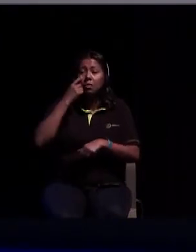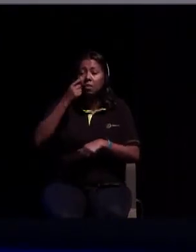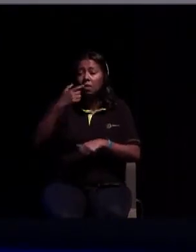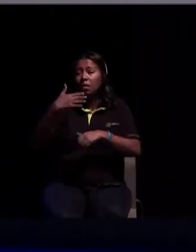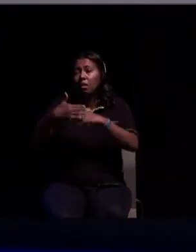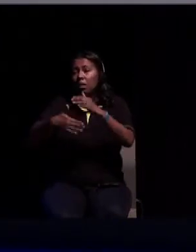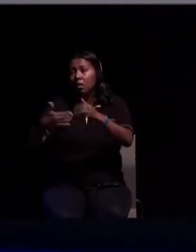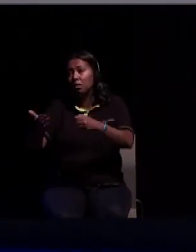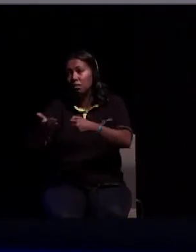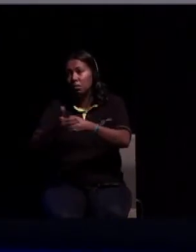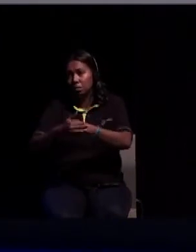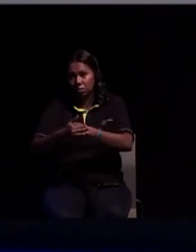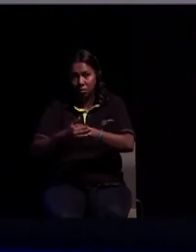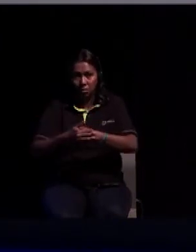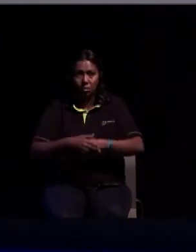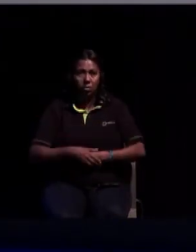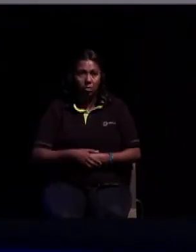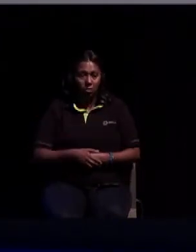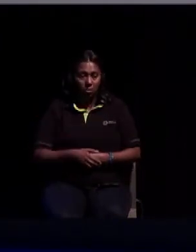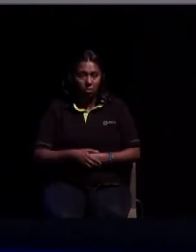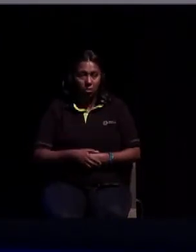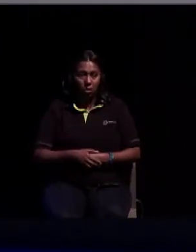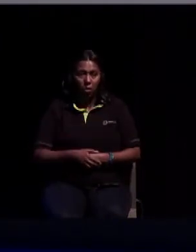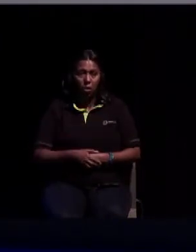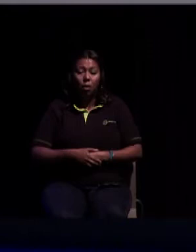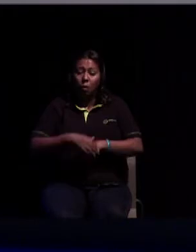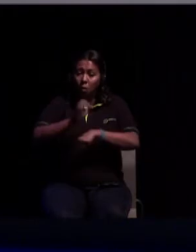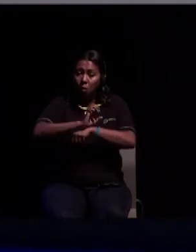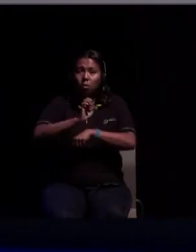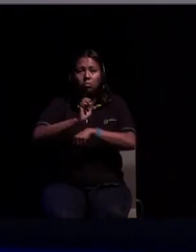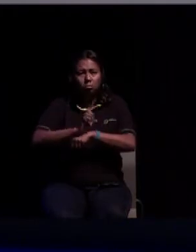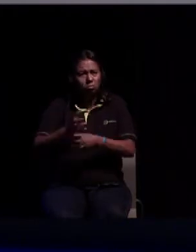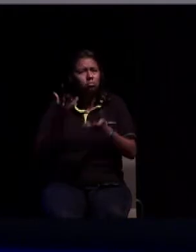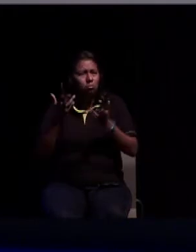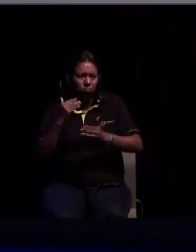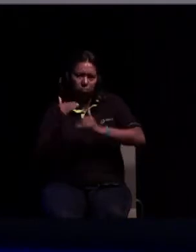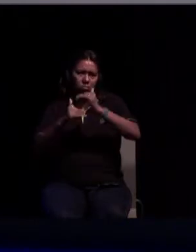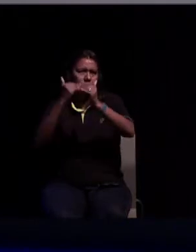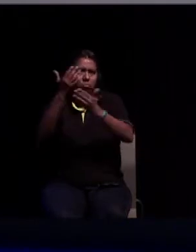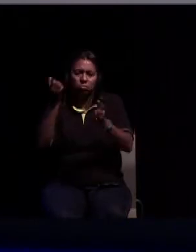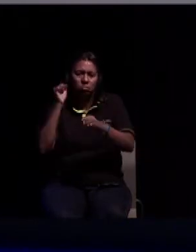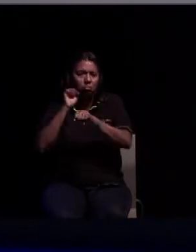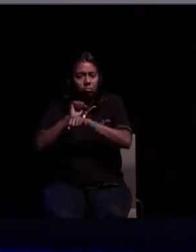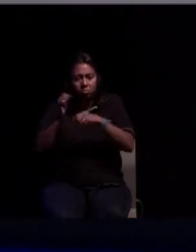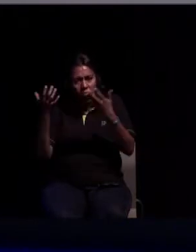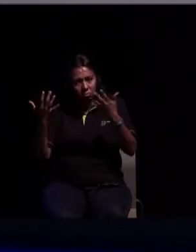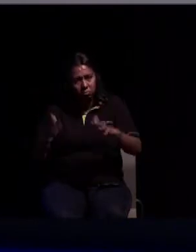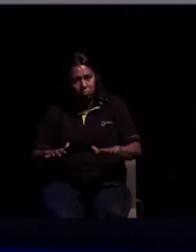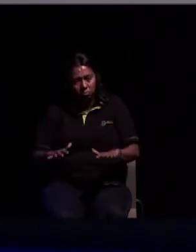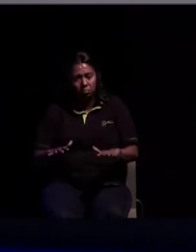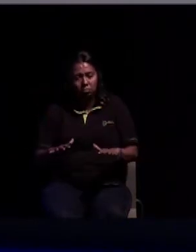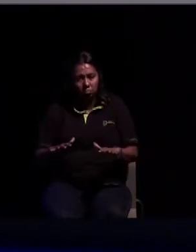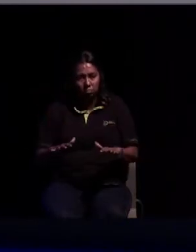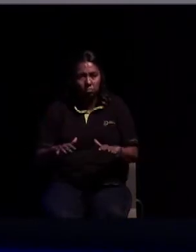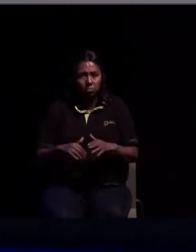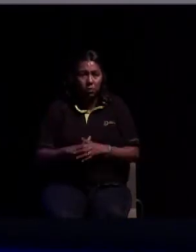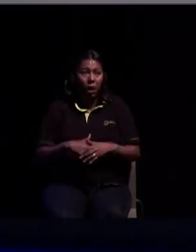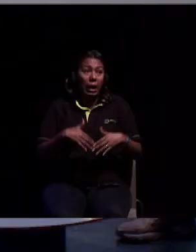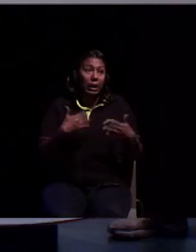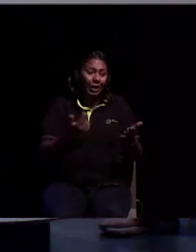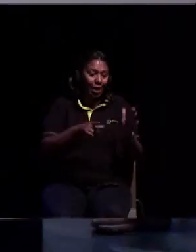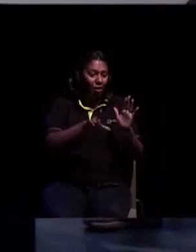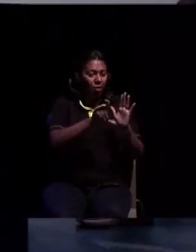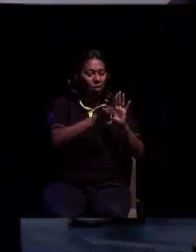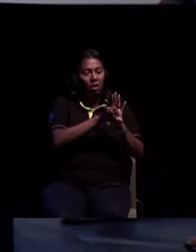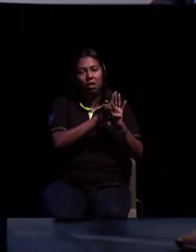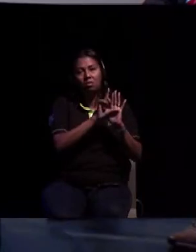of development because, of course, they want that economic growth happening. So what it's done is it's watered down our legislation. So I'm not feeling very